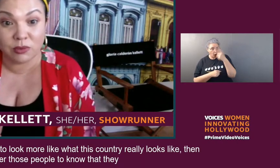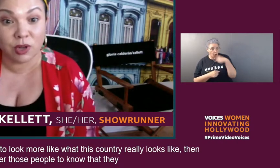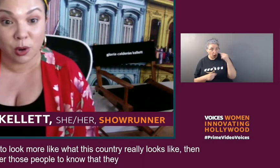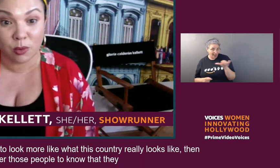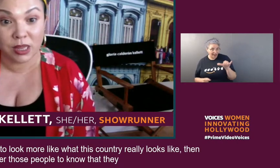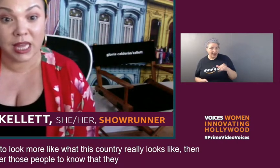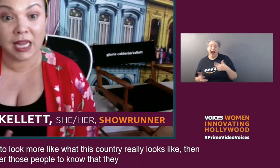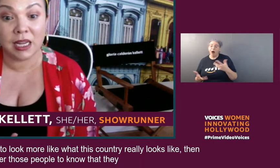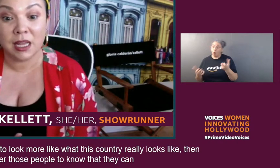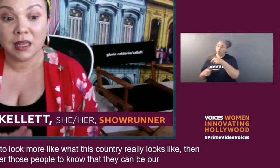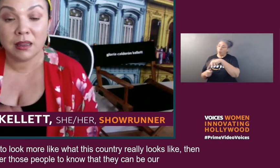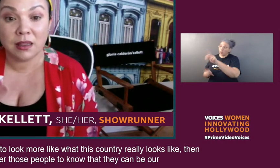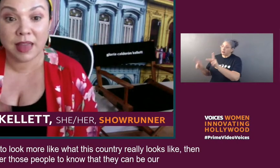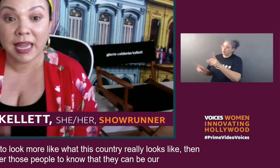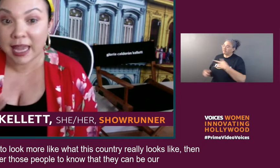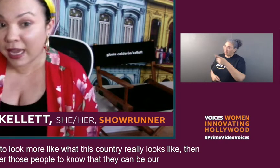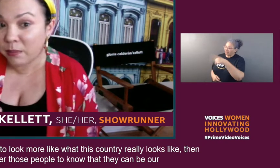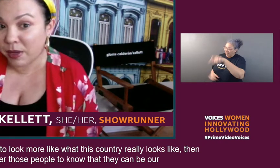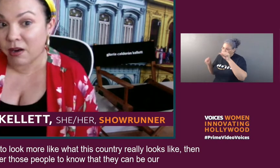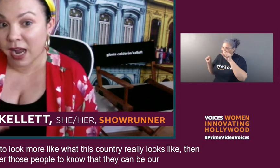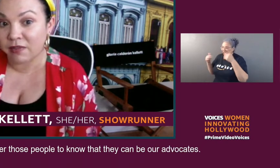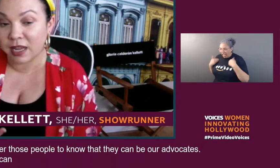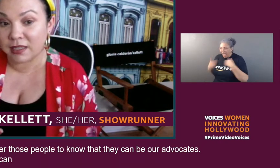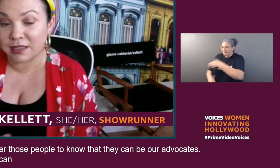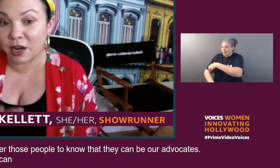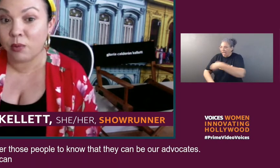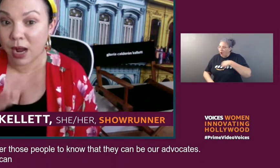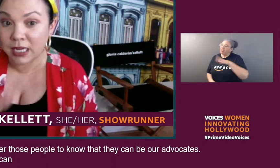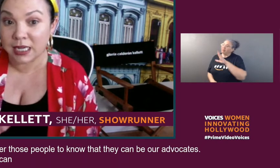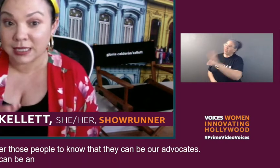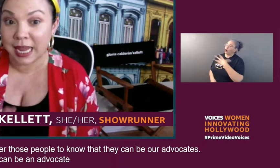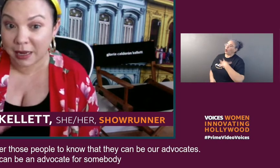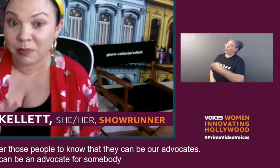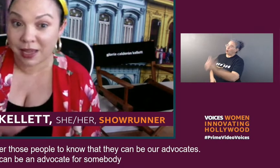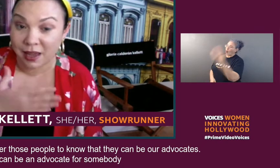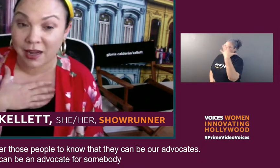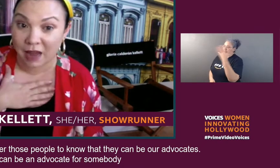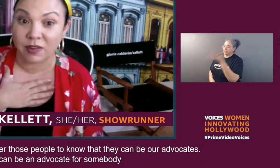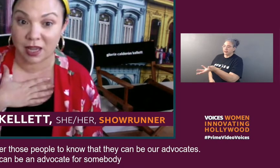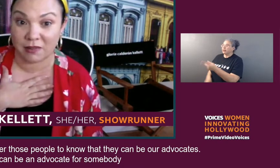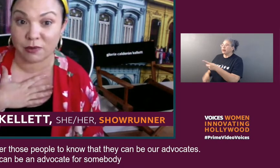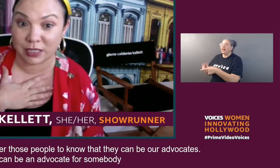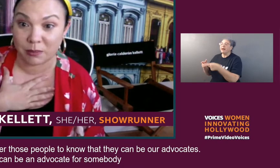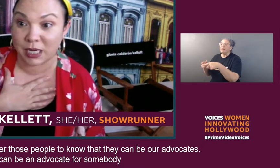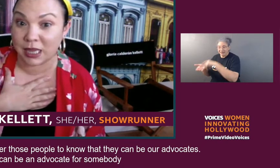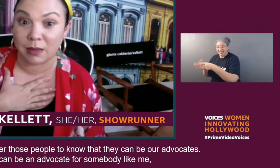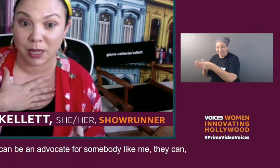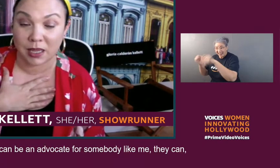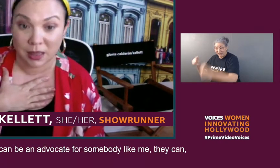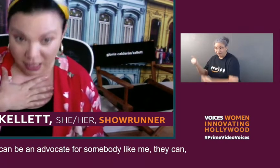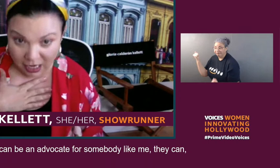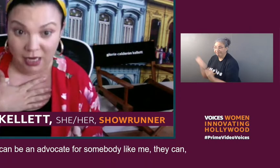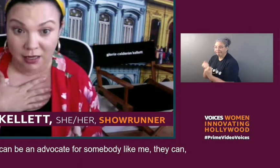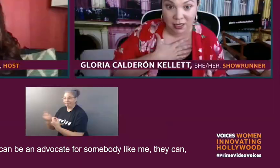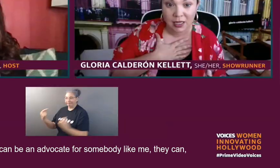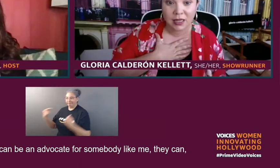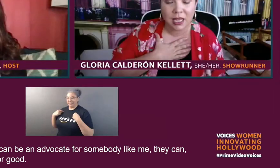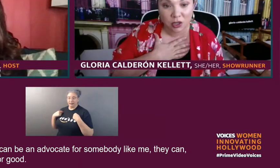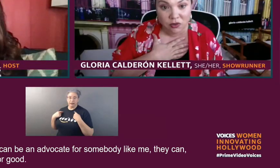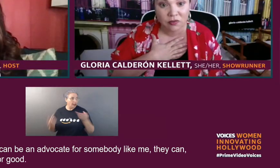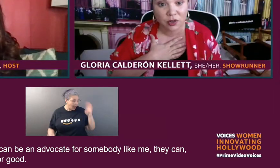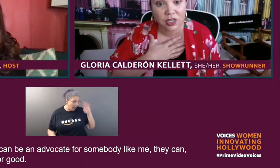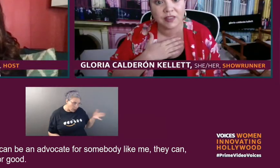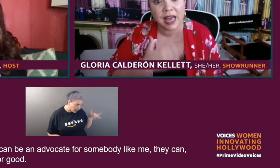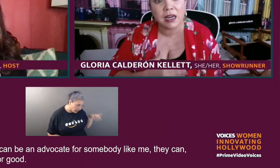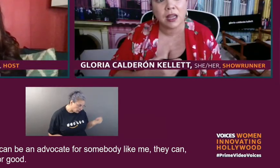those people to know that they can be our advocates. Their whiteness can be an advocate for somebody like me. They can.